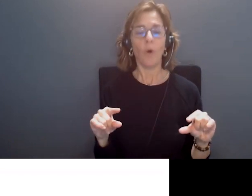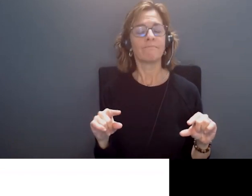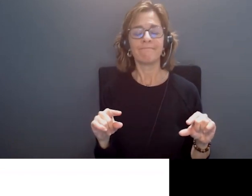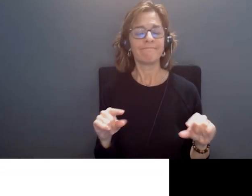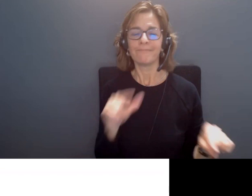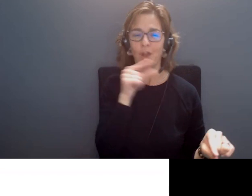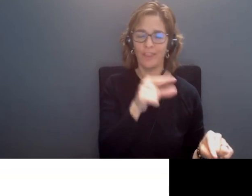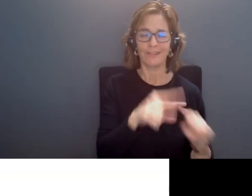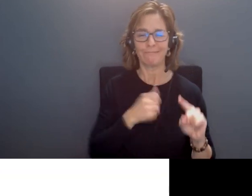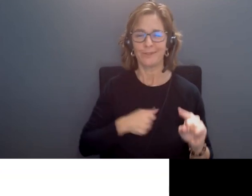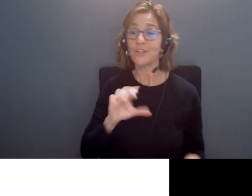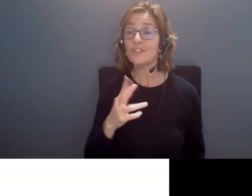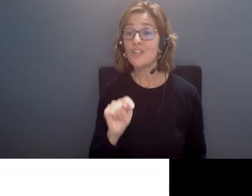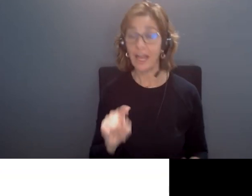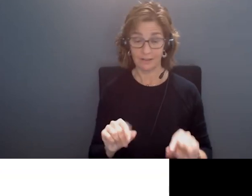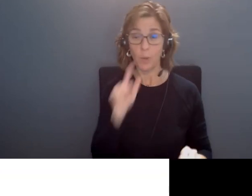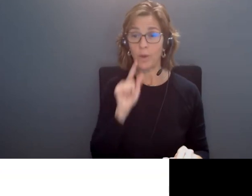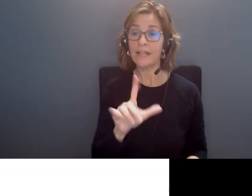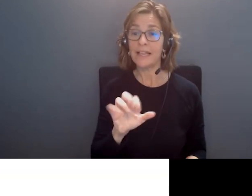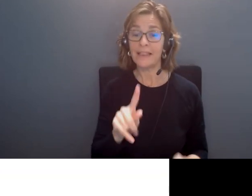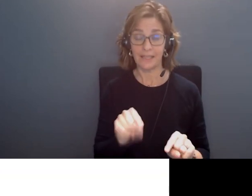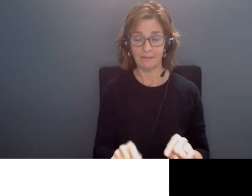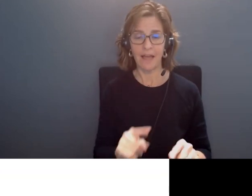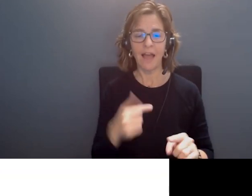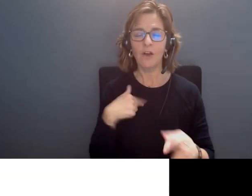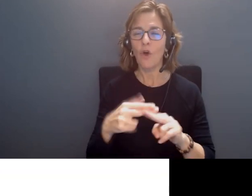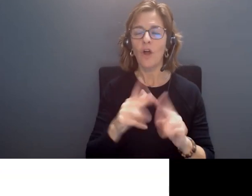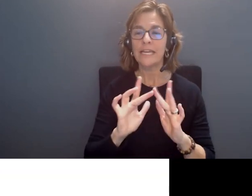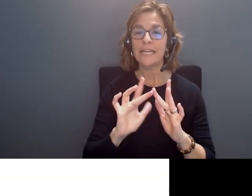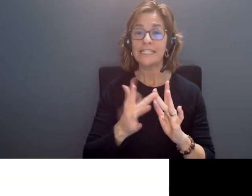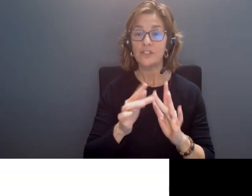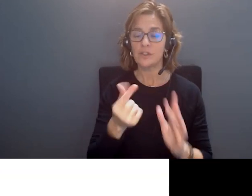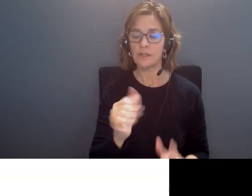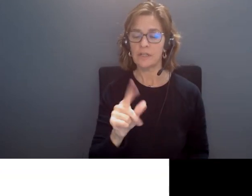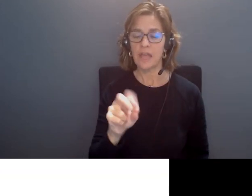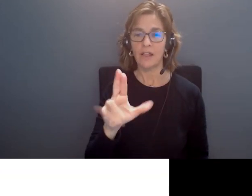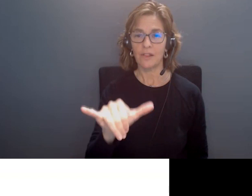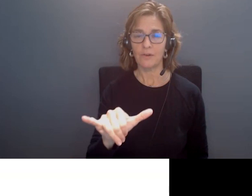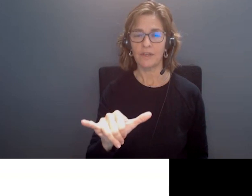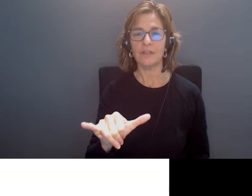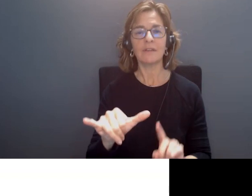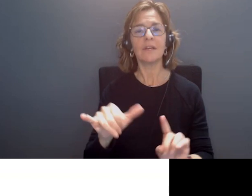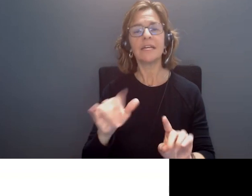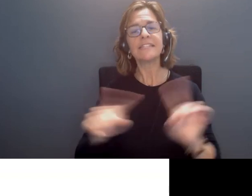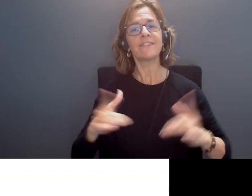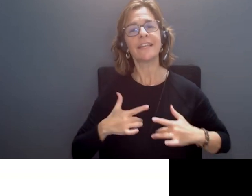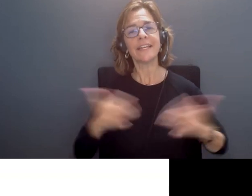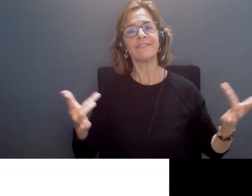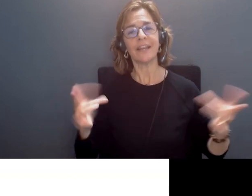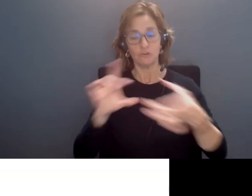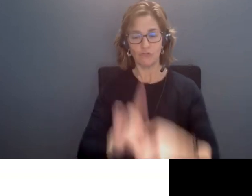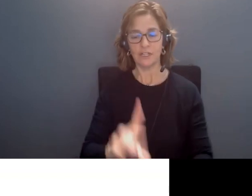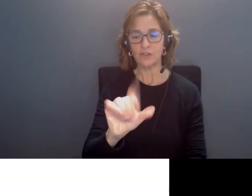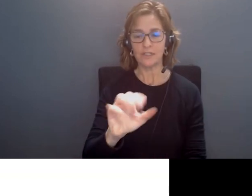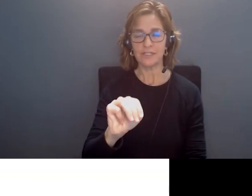in the chat box. This is a digital gallery we've created of some DEAM-related events and activities that our community partners